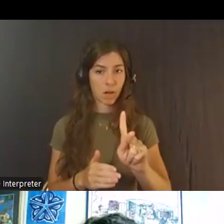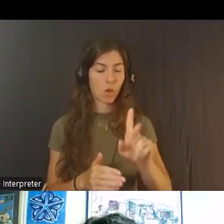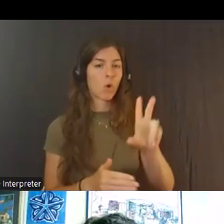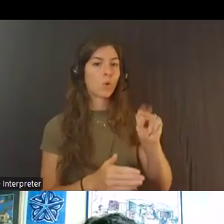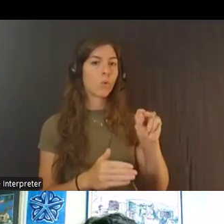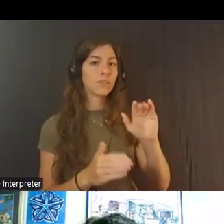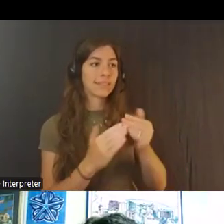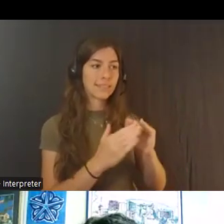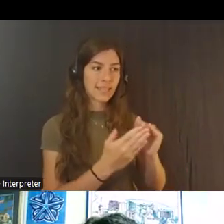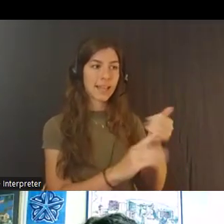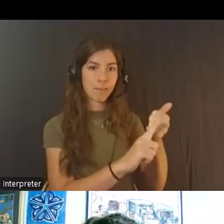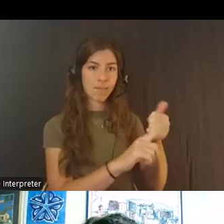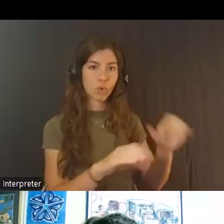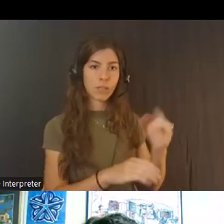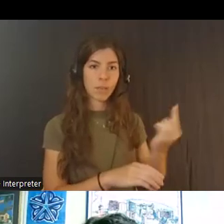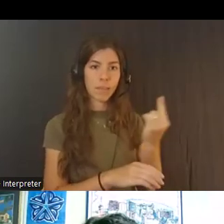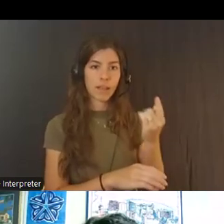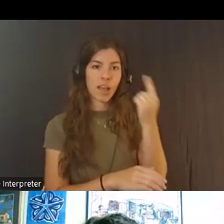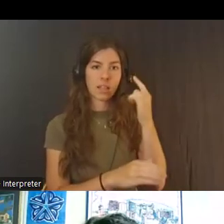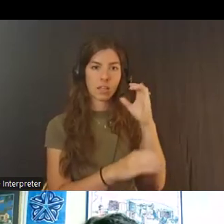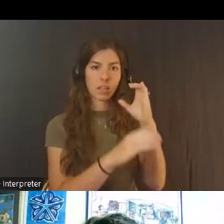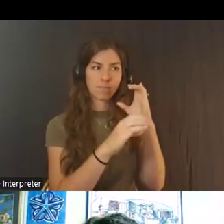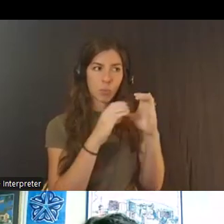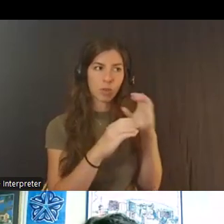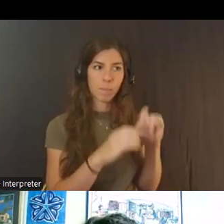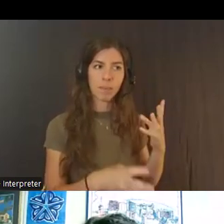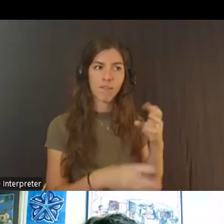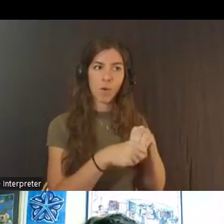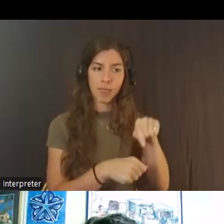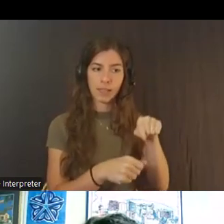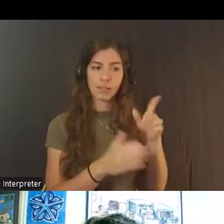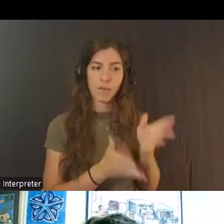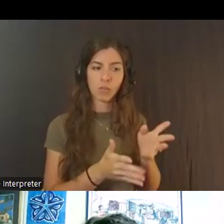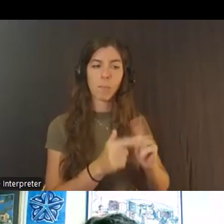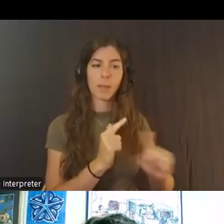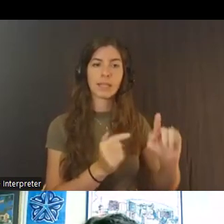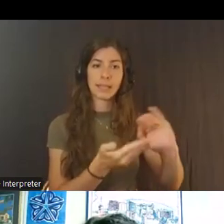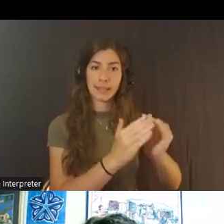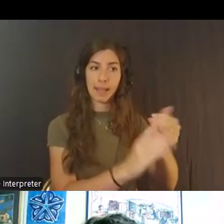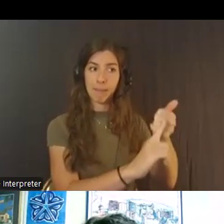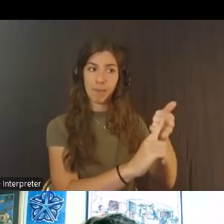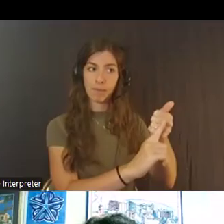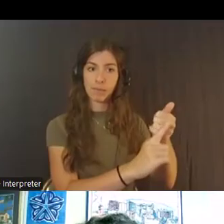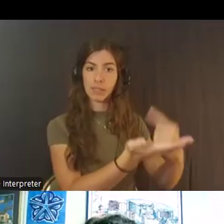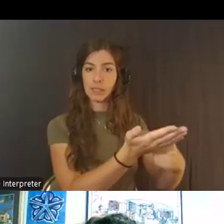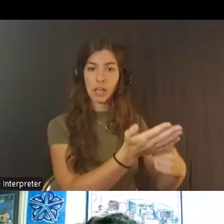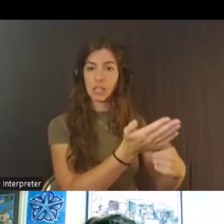something. I think its communications might need to be involved in this conversation, but the city itself, they talked about, I don't know